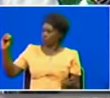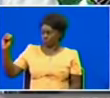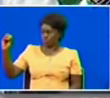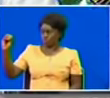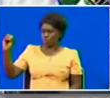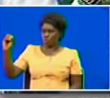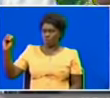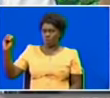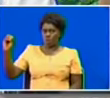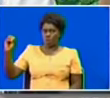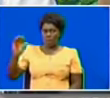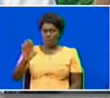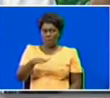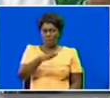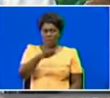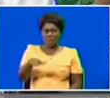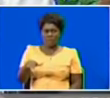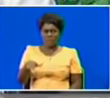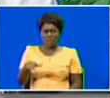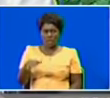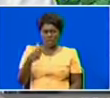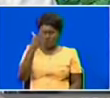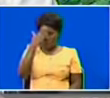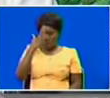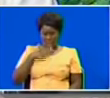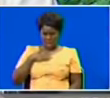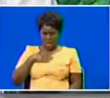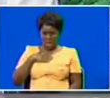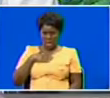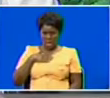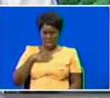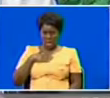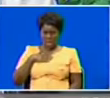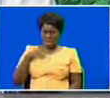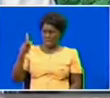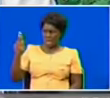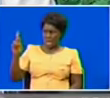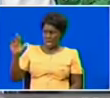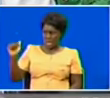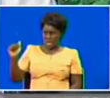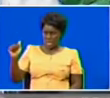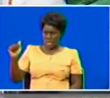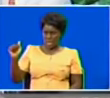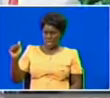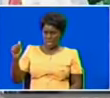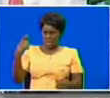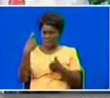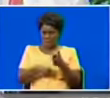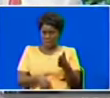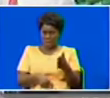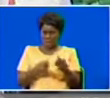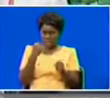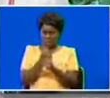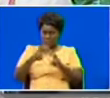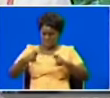I used to work at Power and I employed people. And if you want to know my tax returns, they're at KRA and I'll make my tax returns public. And I'd like him to do the same about